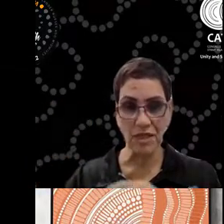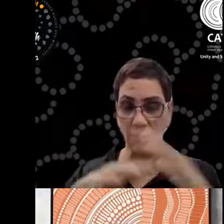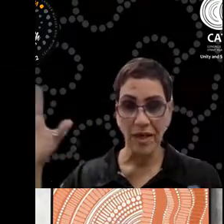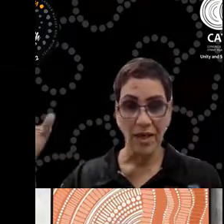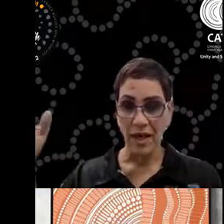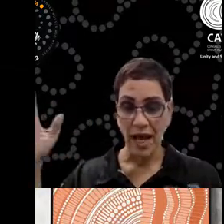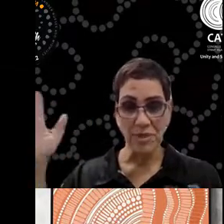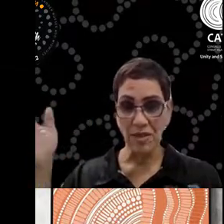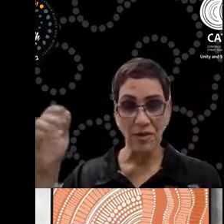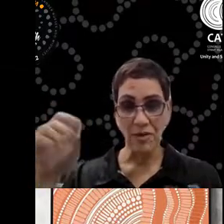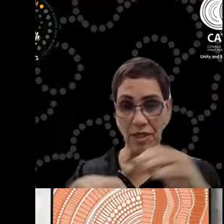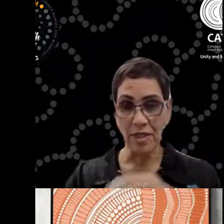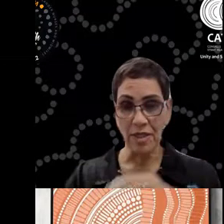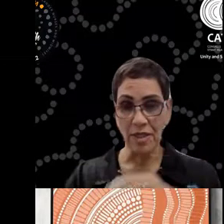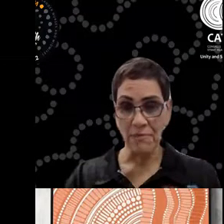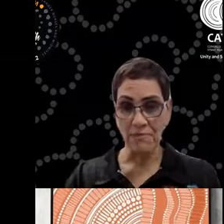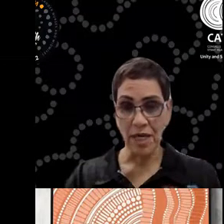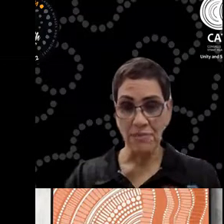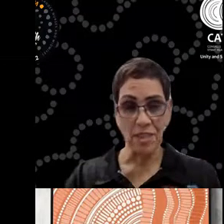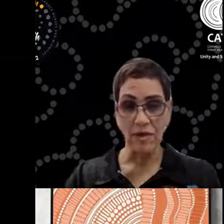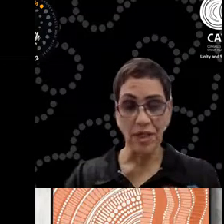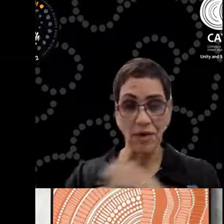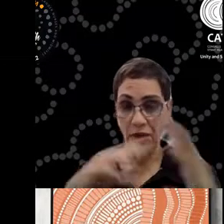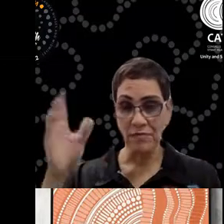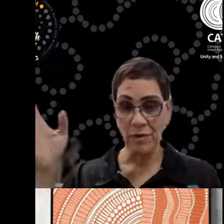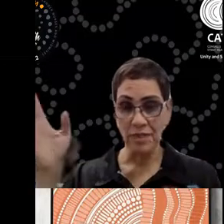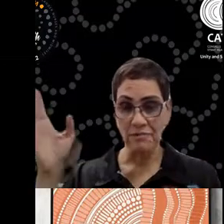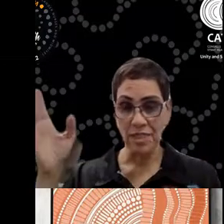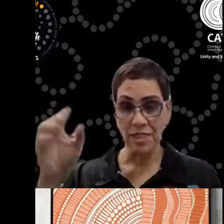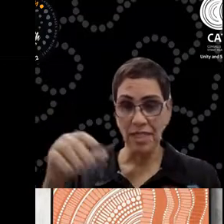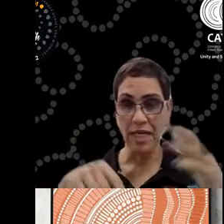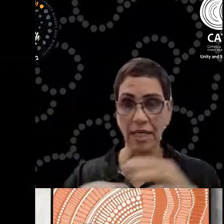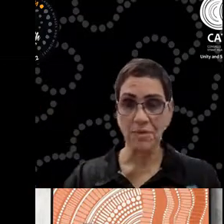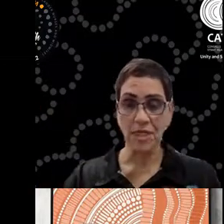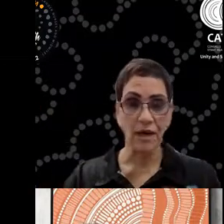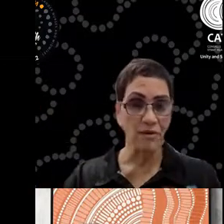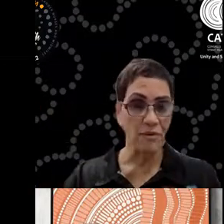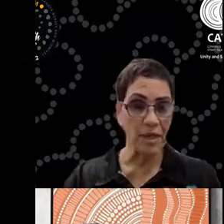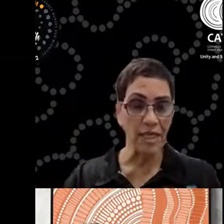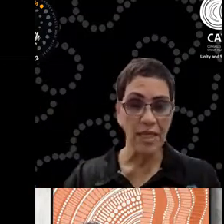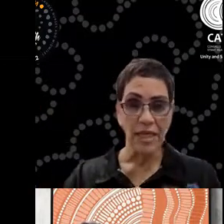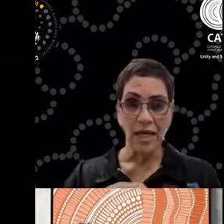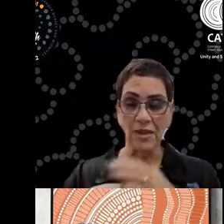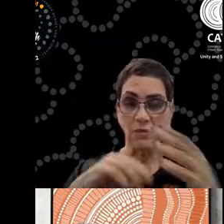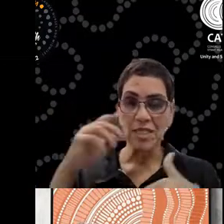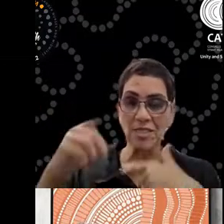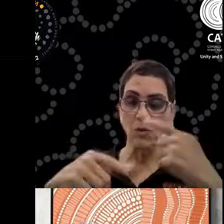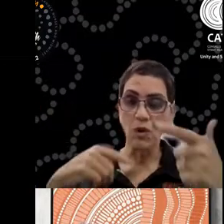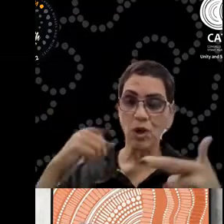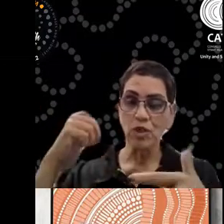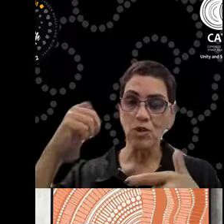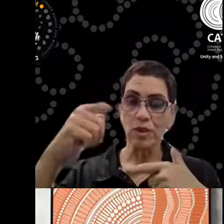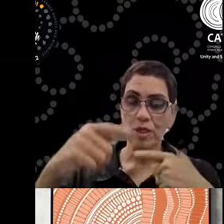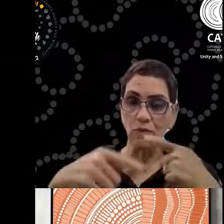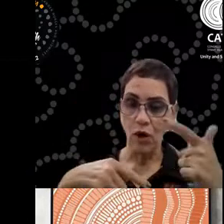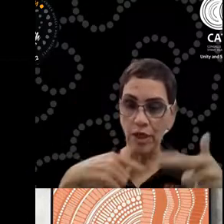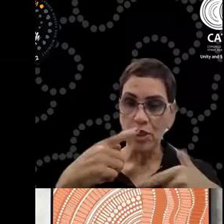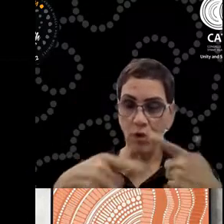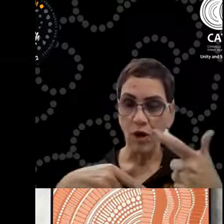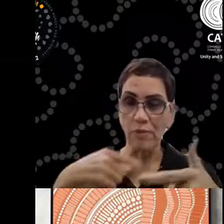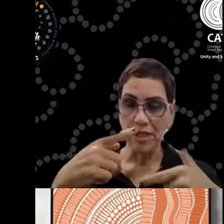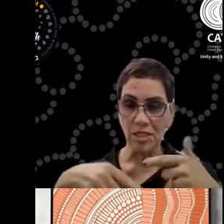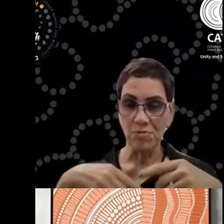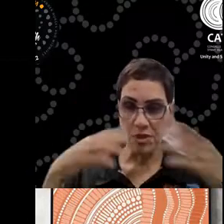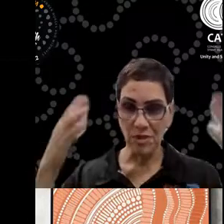and midwifery. So absolutely absolutely not. It can take up to however many. And the reason why we're